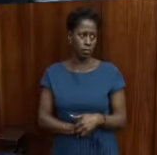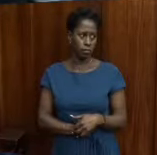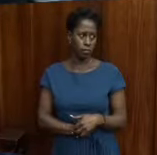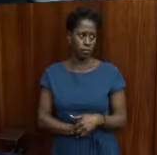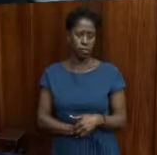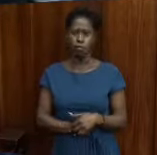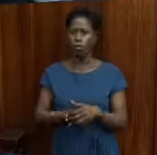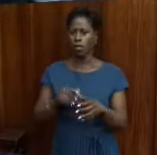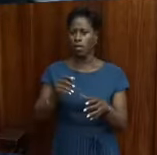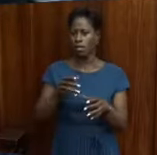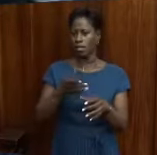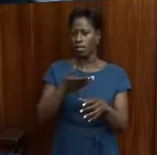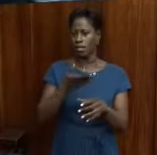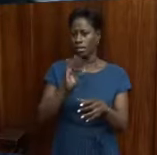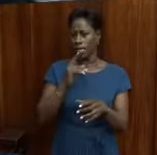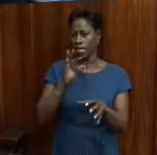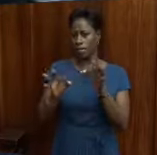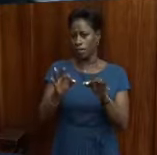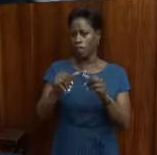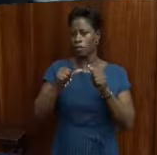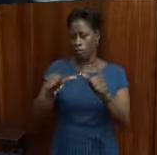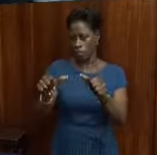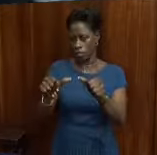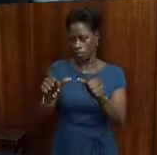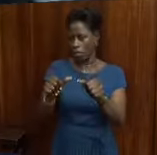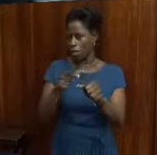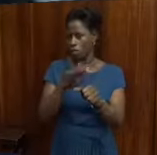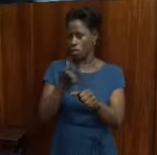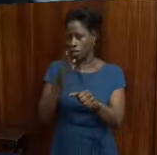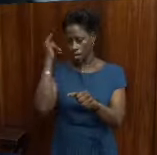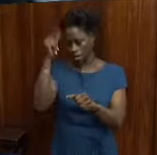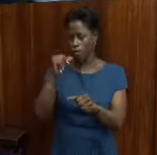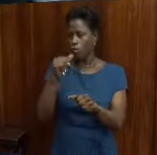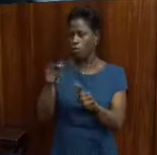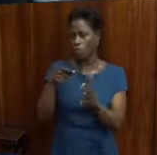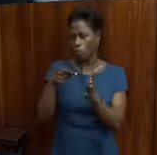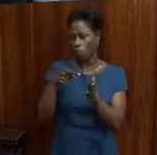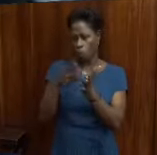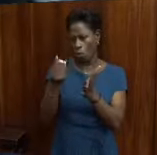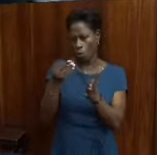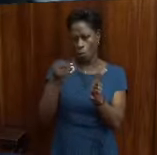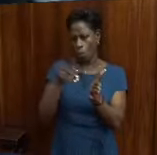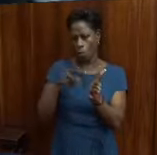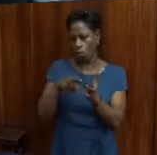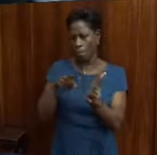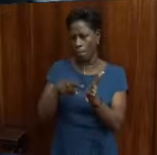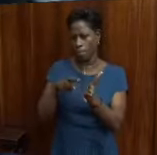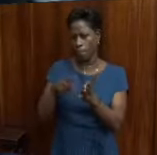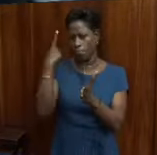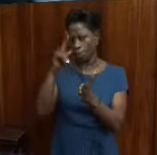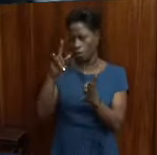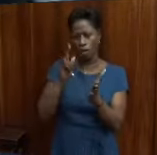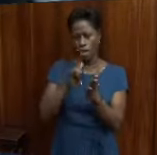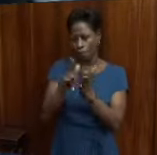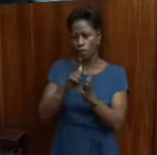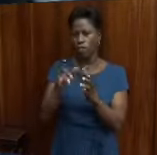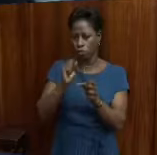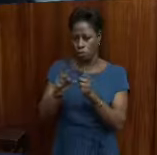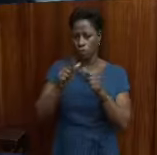important metric in assessing the country's creditworthiness. Mr. Speaker, as we all know now, and for reasons best known to